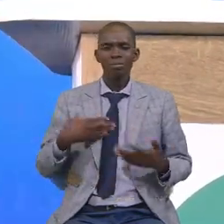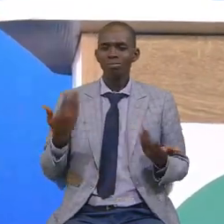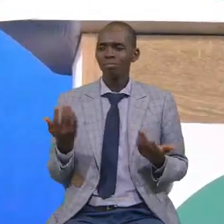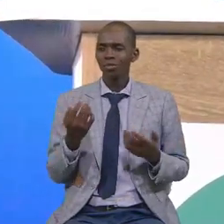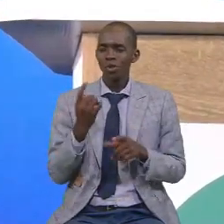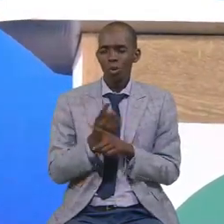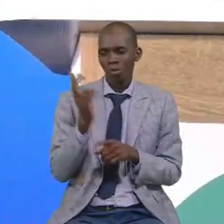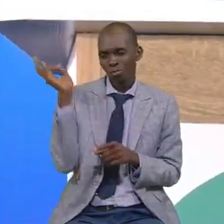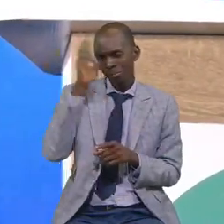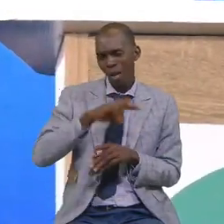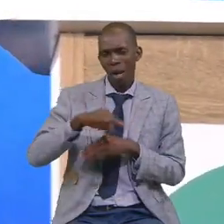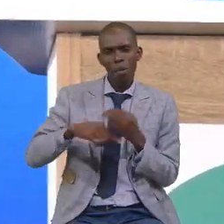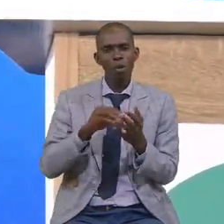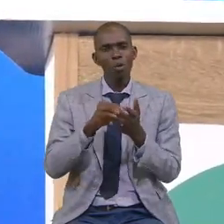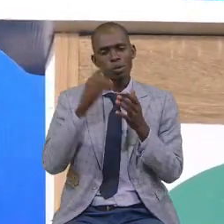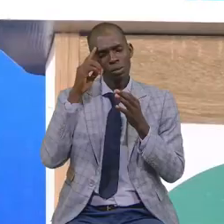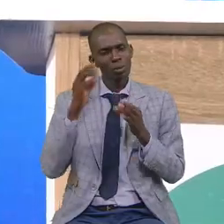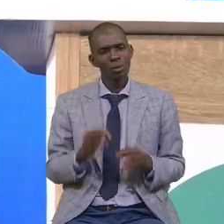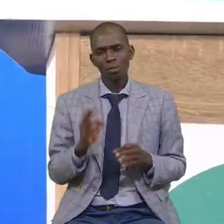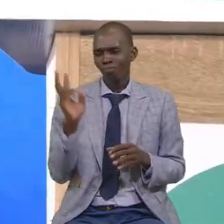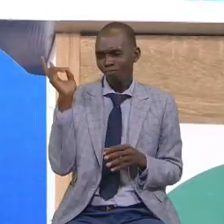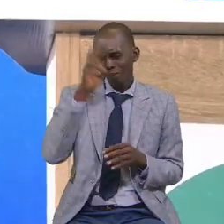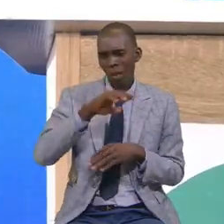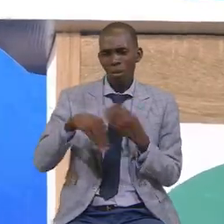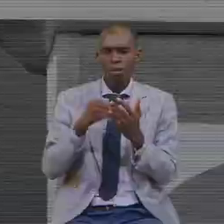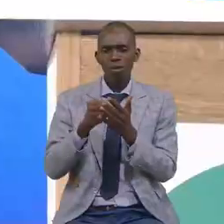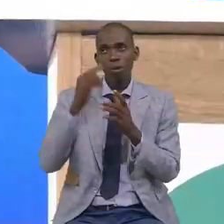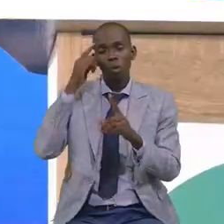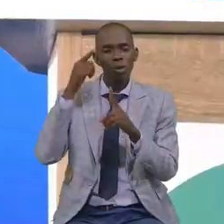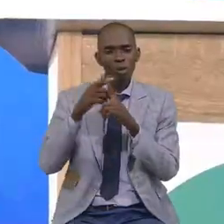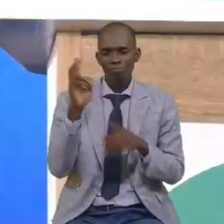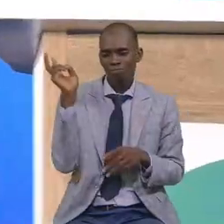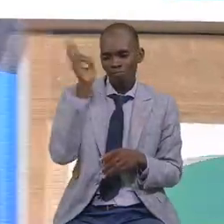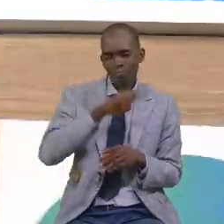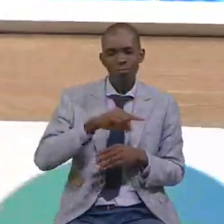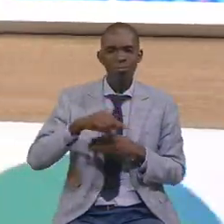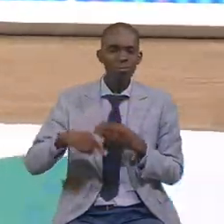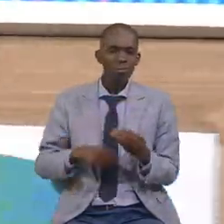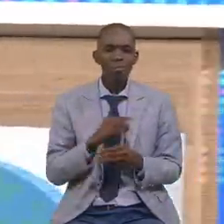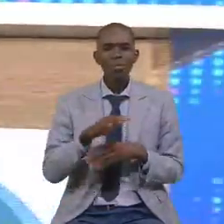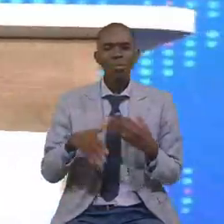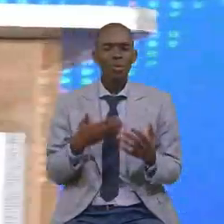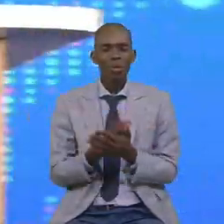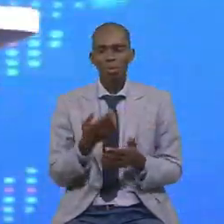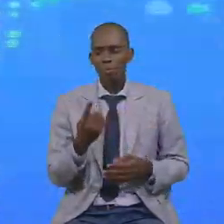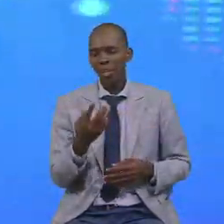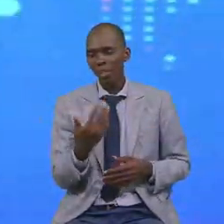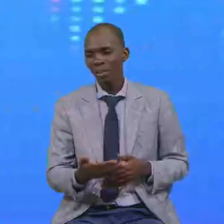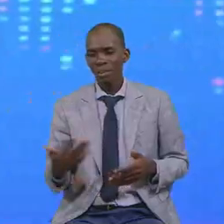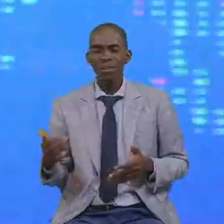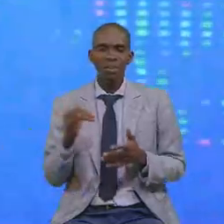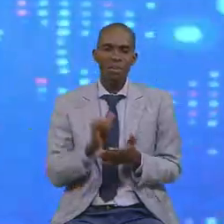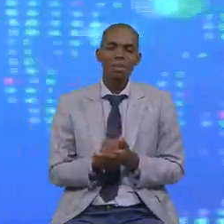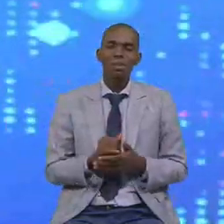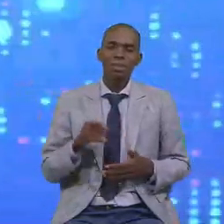He's careless about his goal. He's careless about all the things that he had said